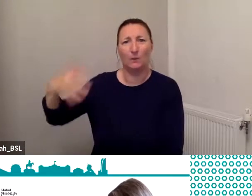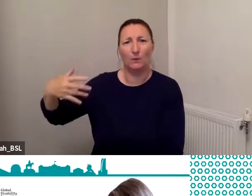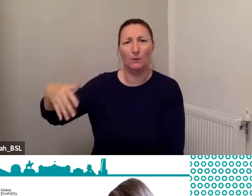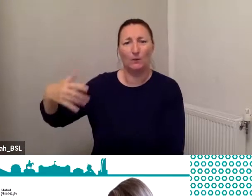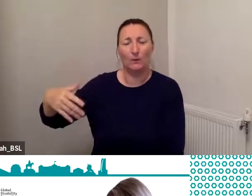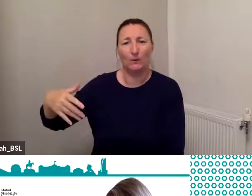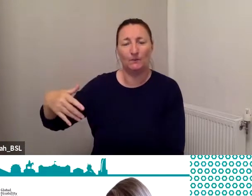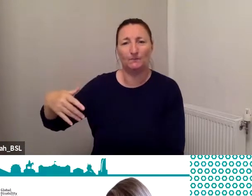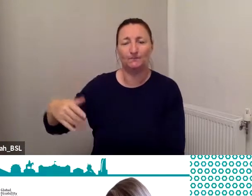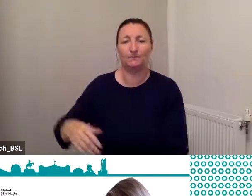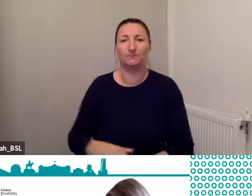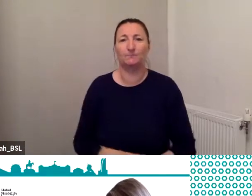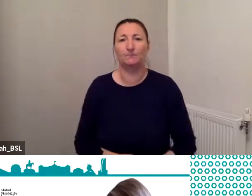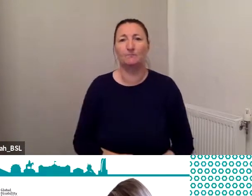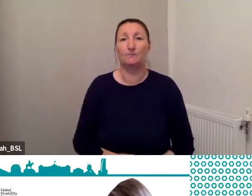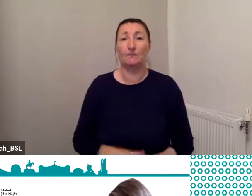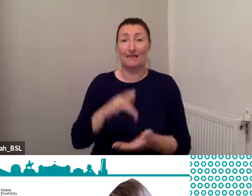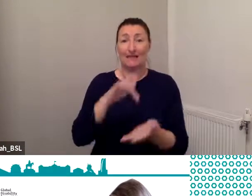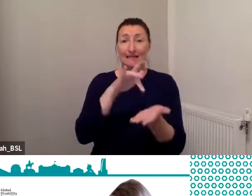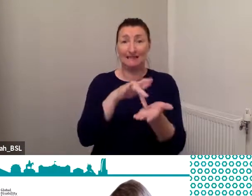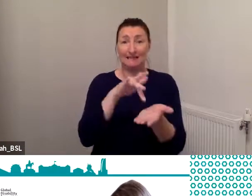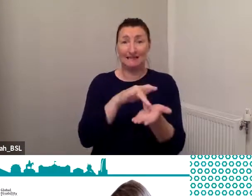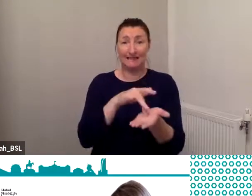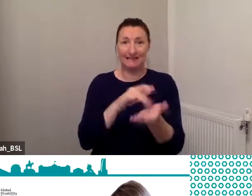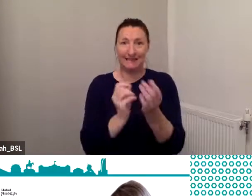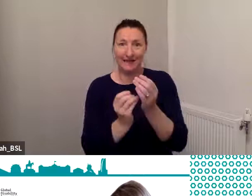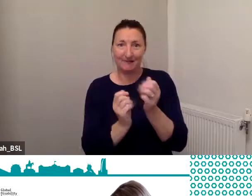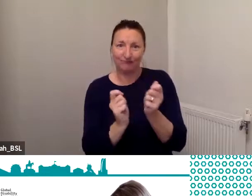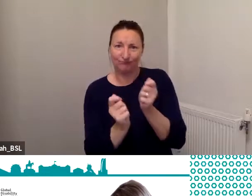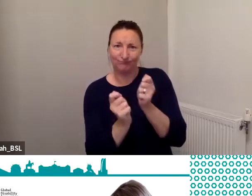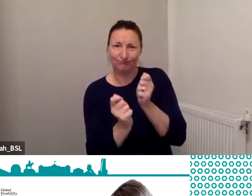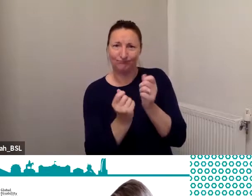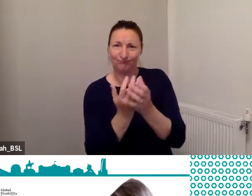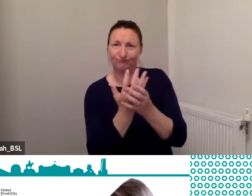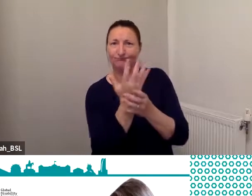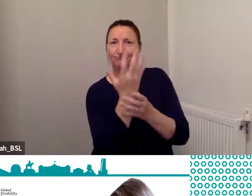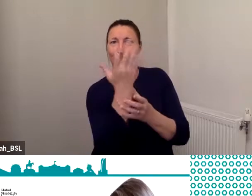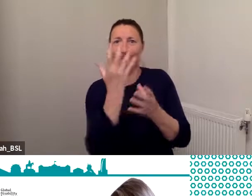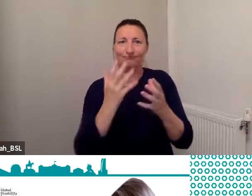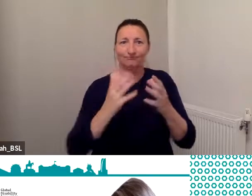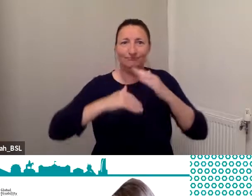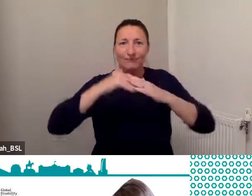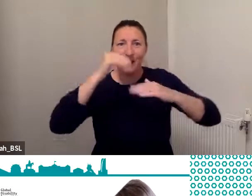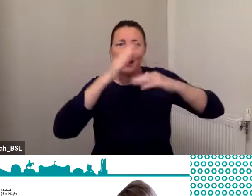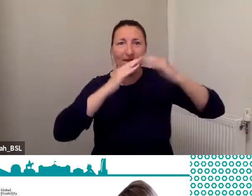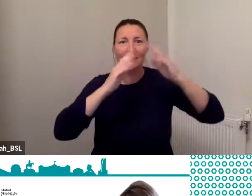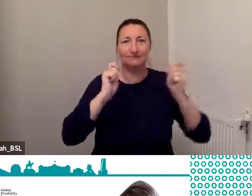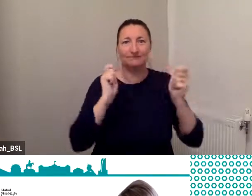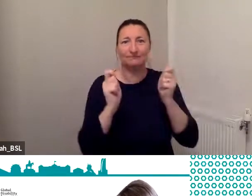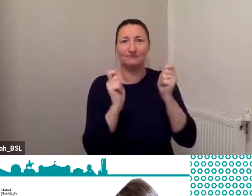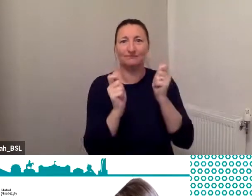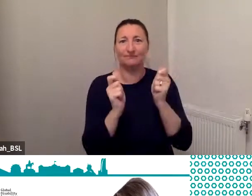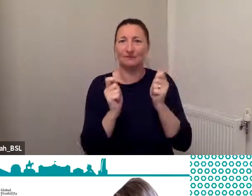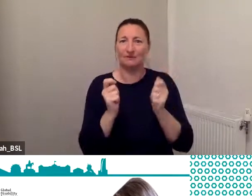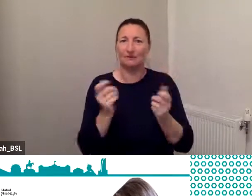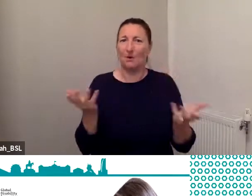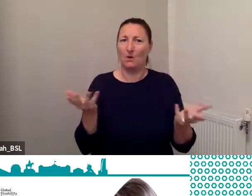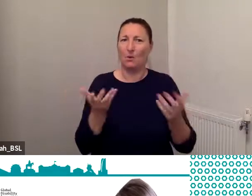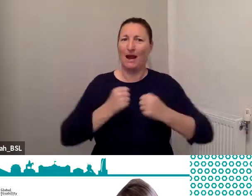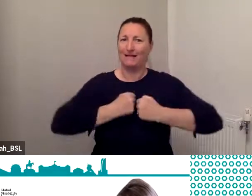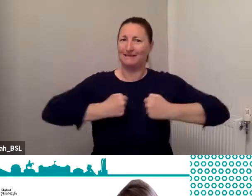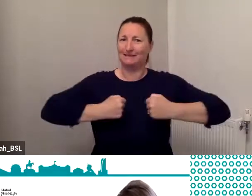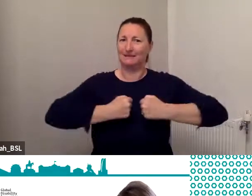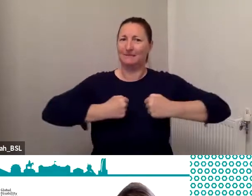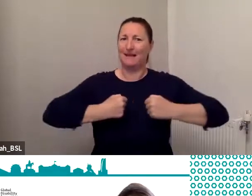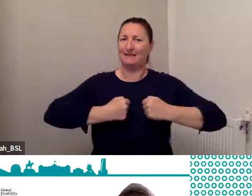Secondly, the way the city is developing does leave some limited space for accessibility, and inclusion and inclusive design must be embedded